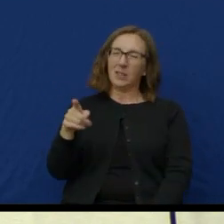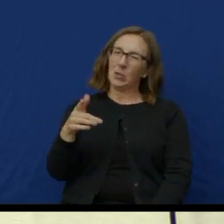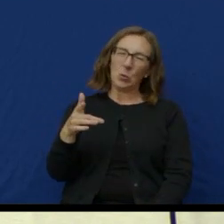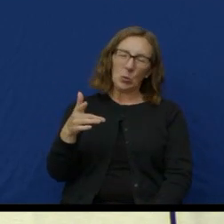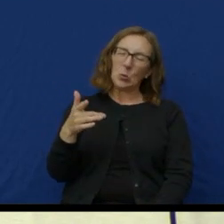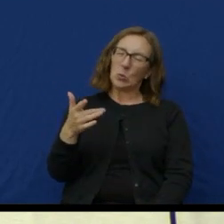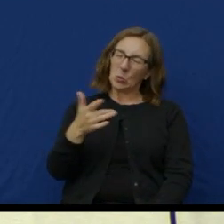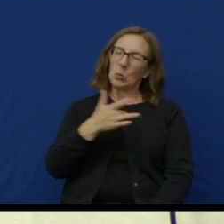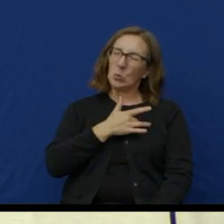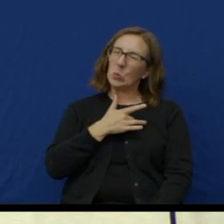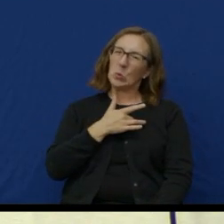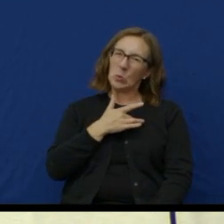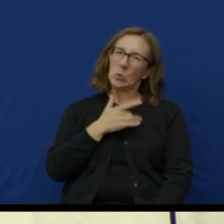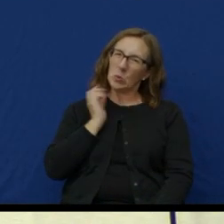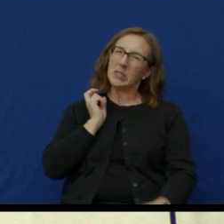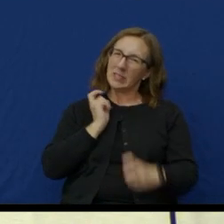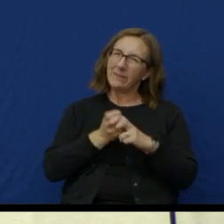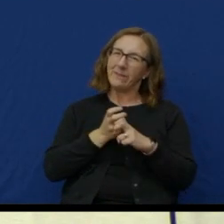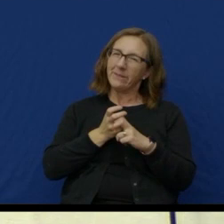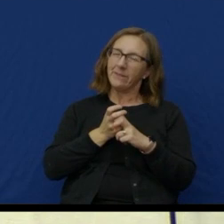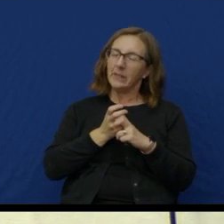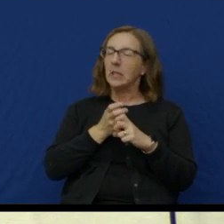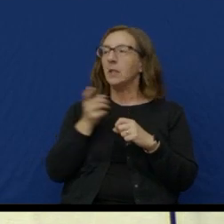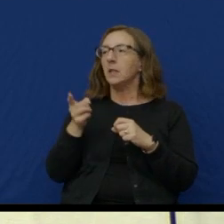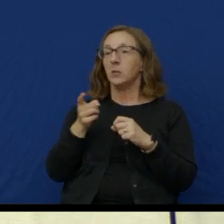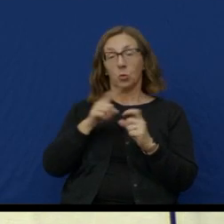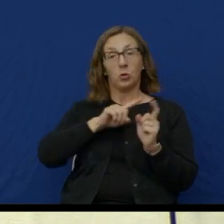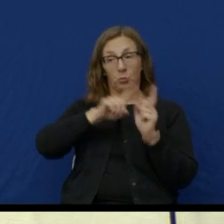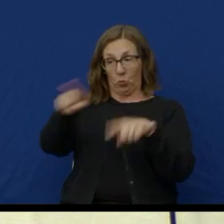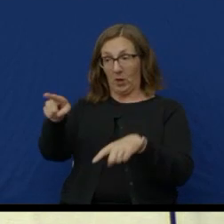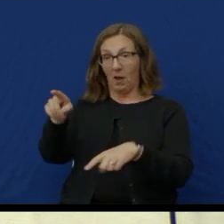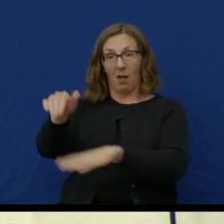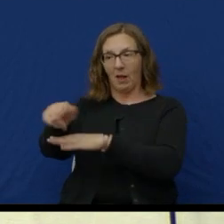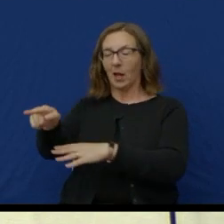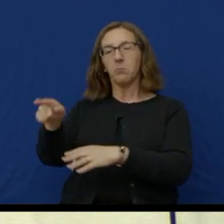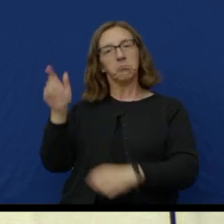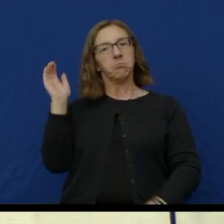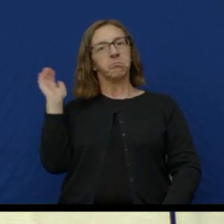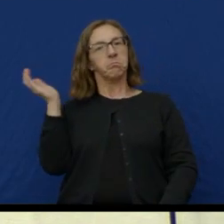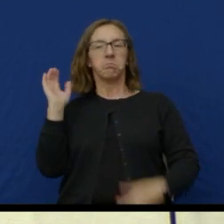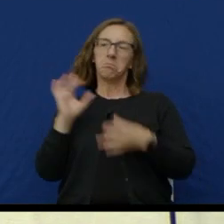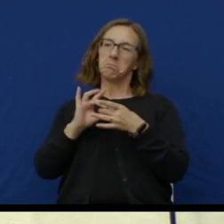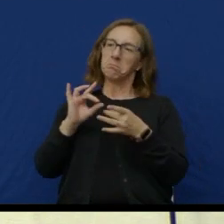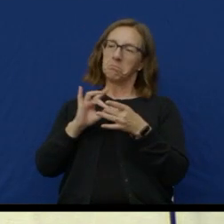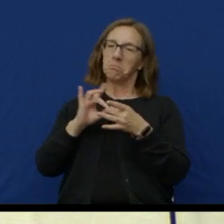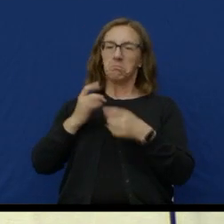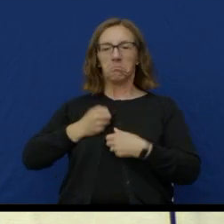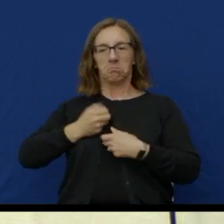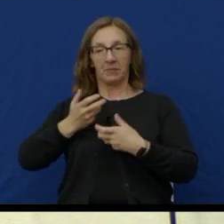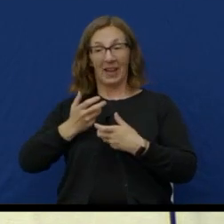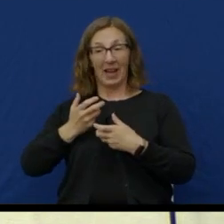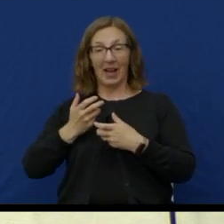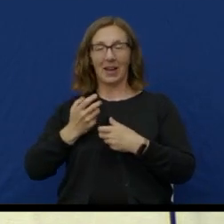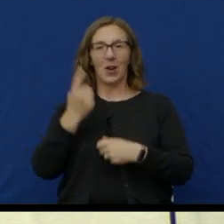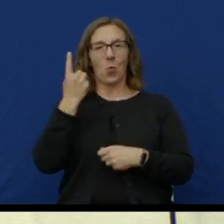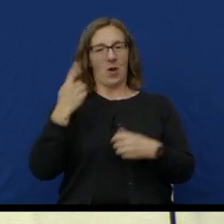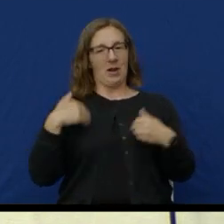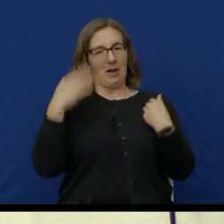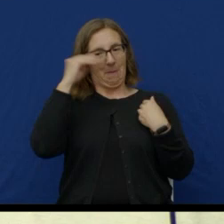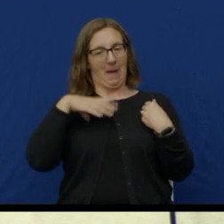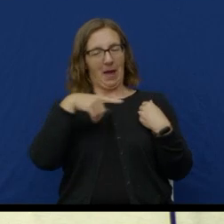But she came that night, spoke, and gave a diploma to a young man